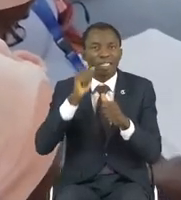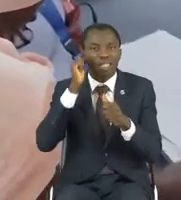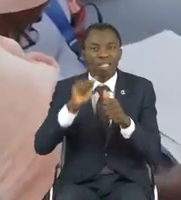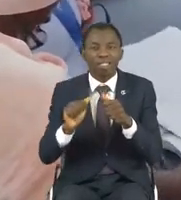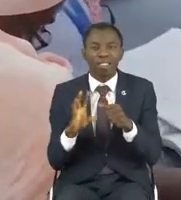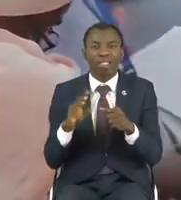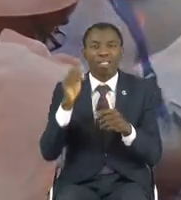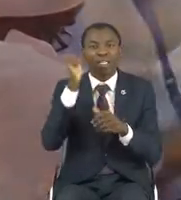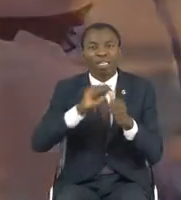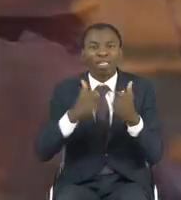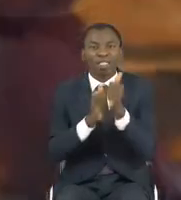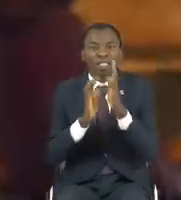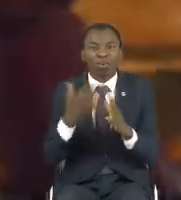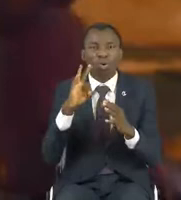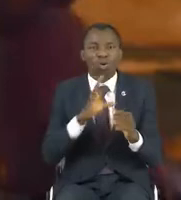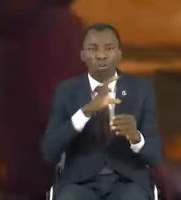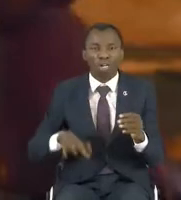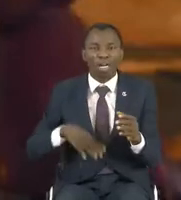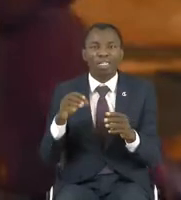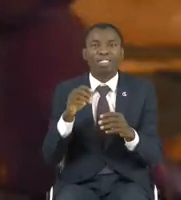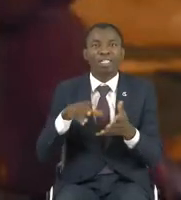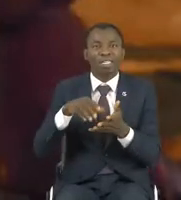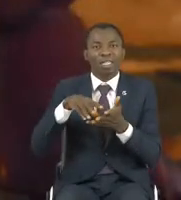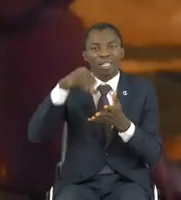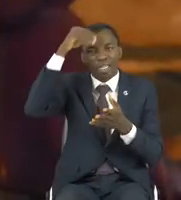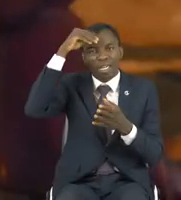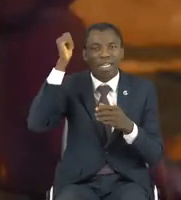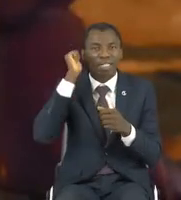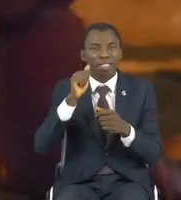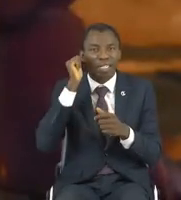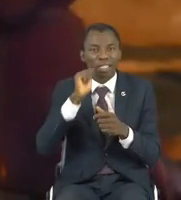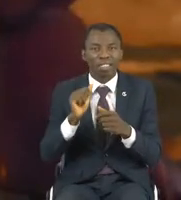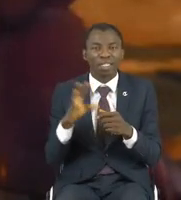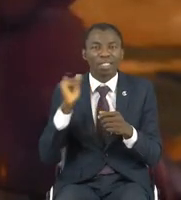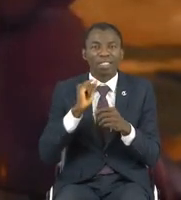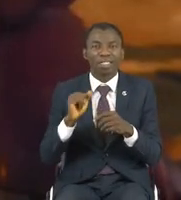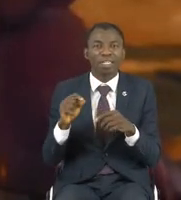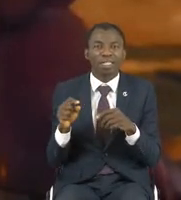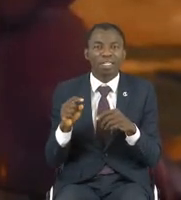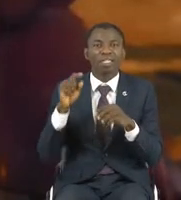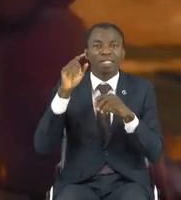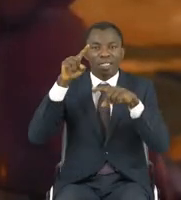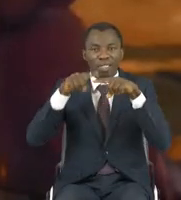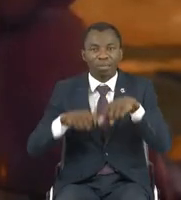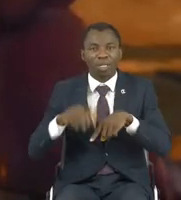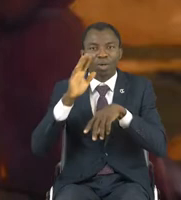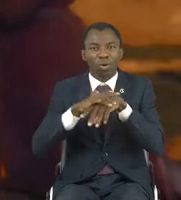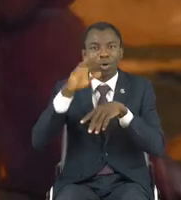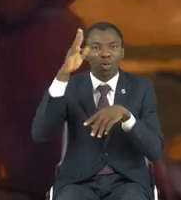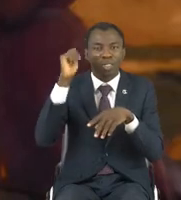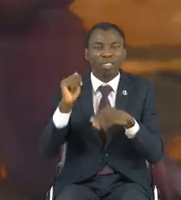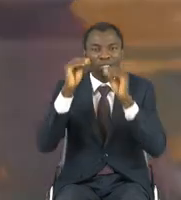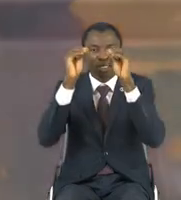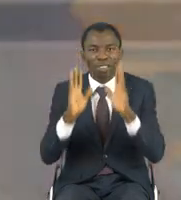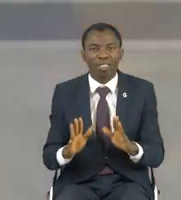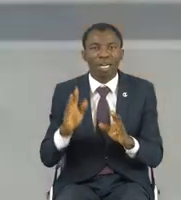learns daily. And he leans on him, the teacher, daily. He